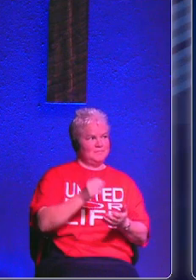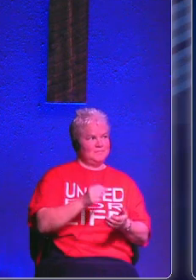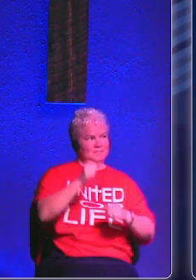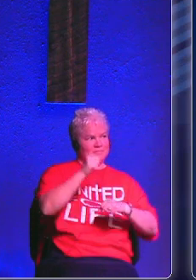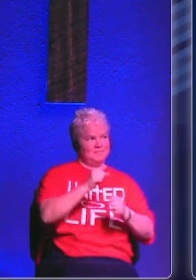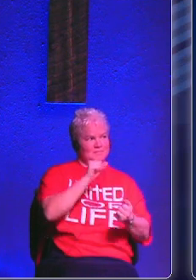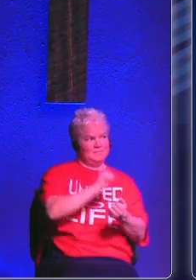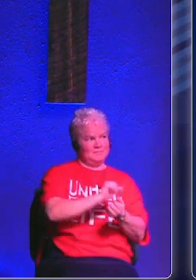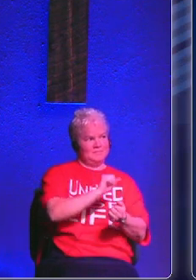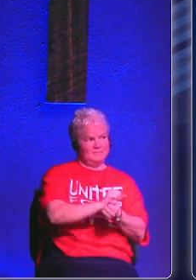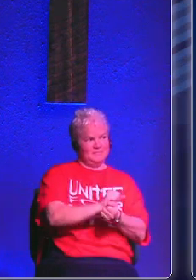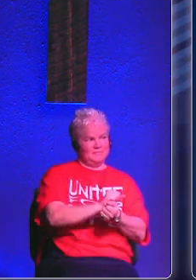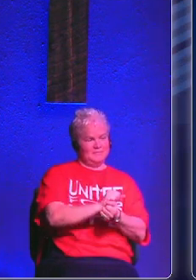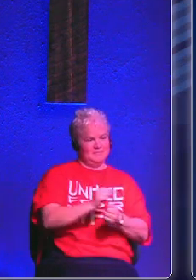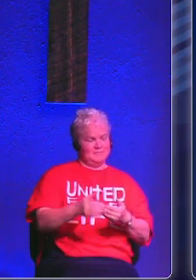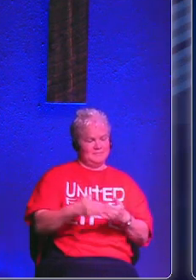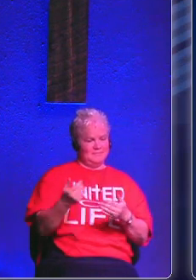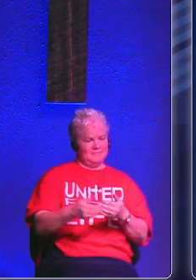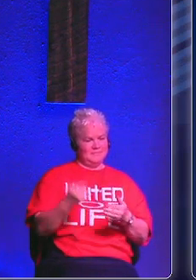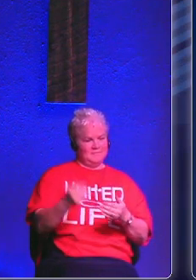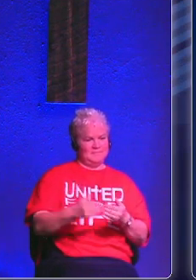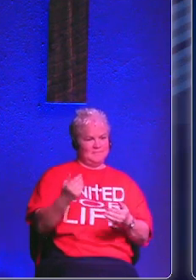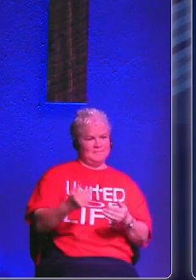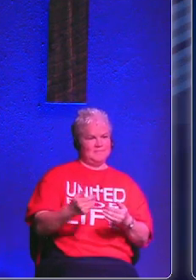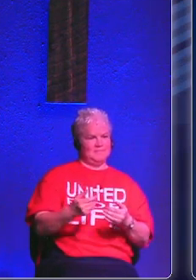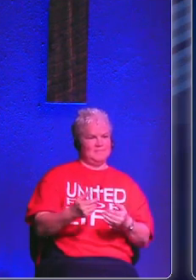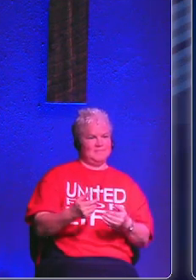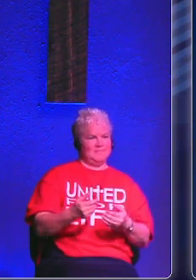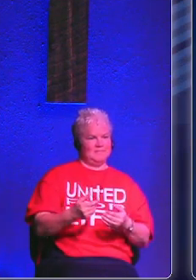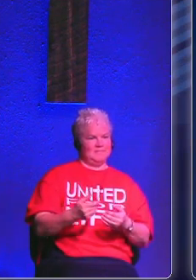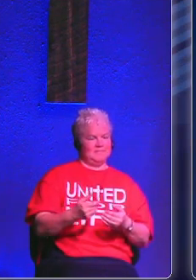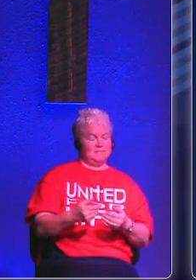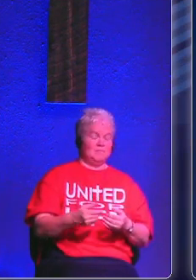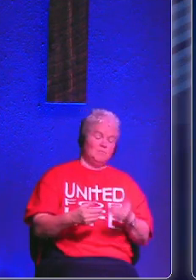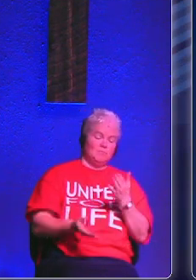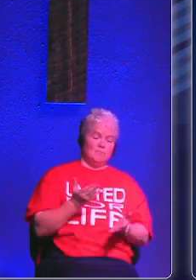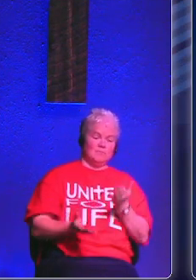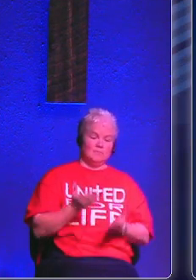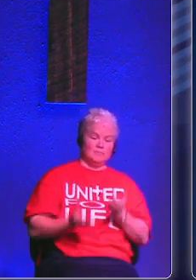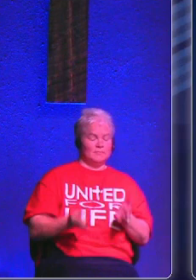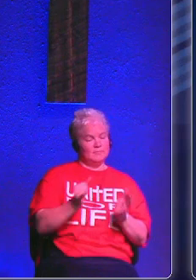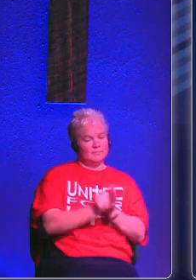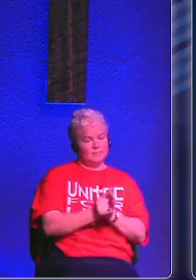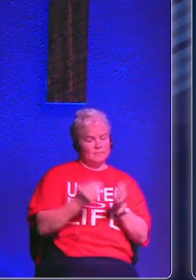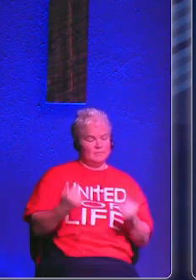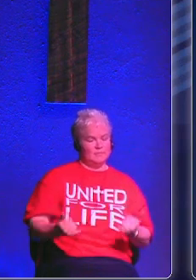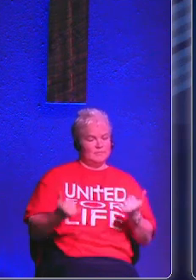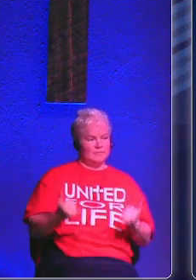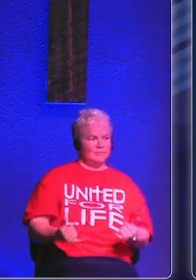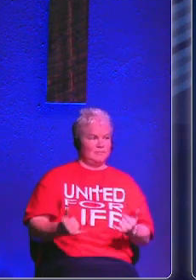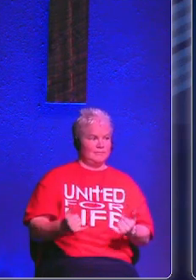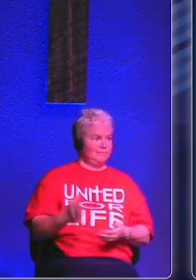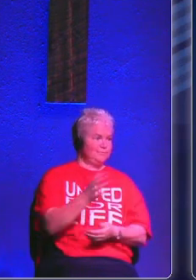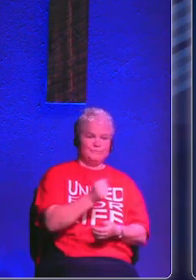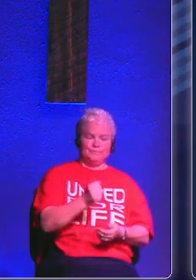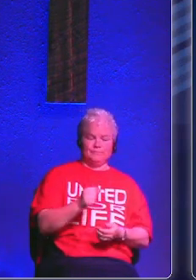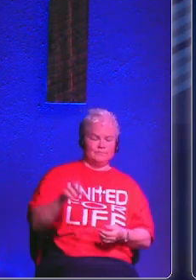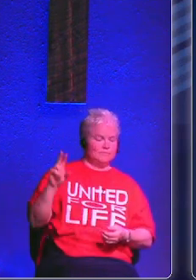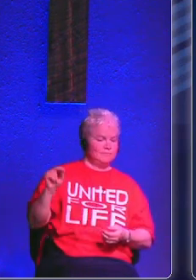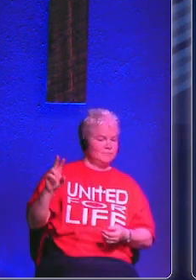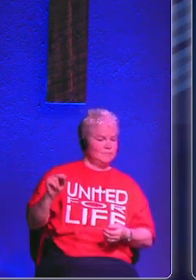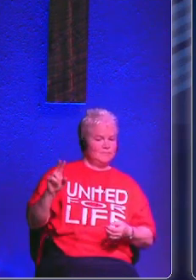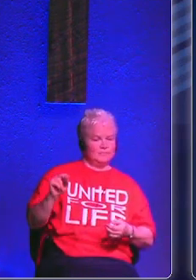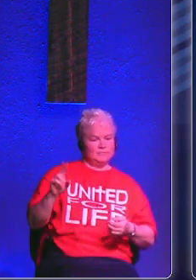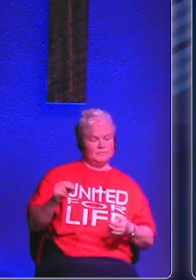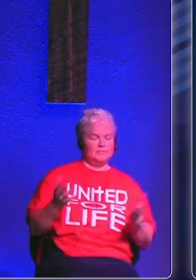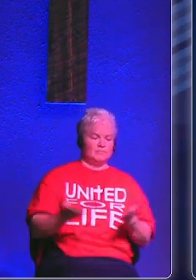we're going to take it easy? I'm like, I don't know when that'll be. Maybe that's today. Well, if you guys don't want to take it easy, we'll